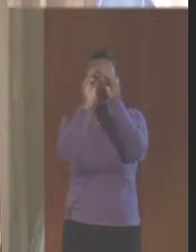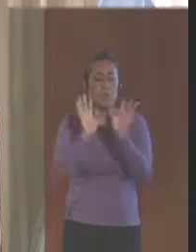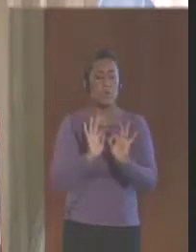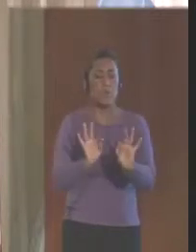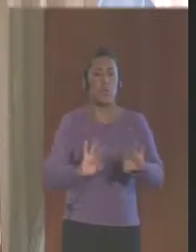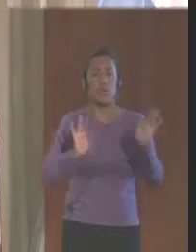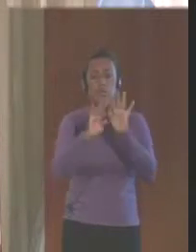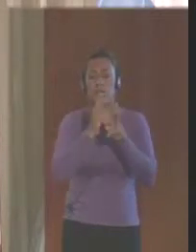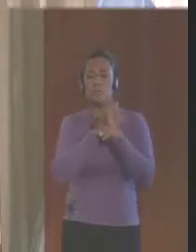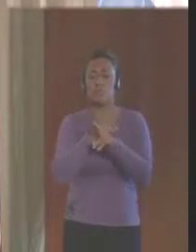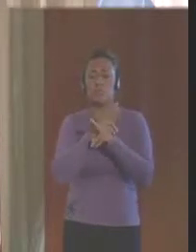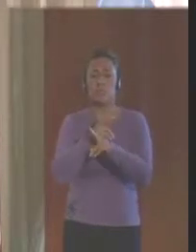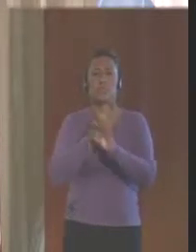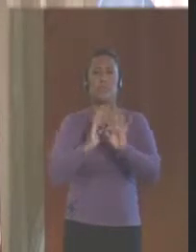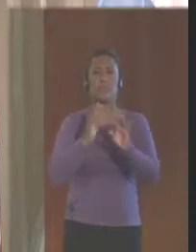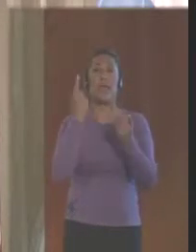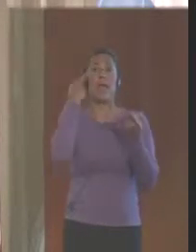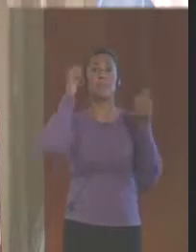disaster reduction,